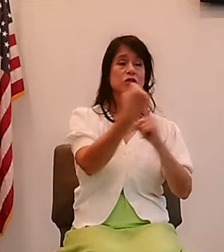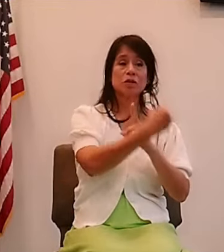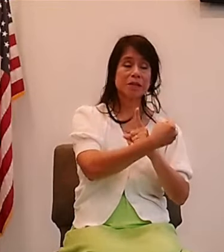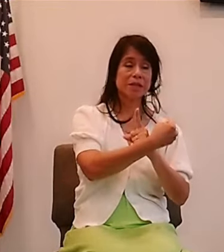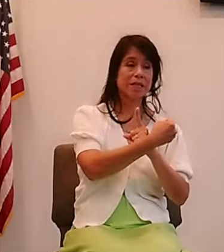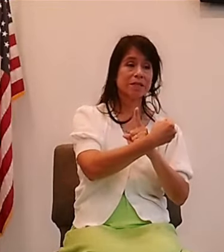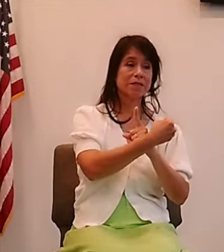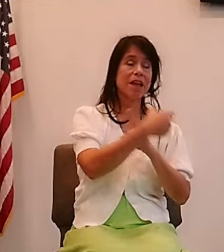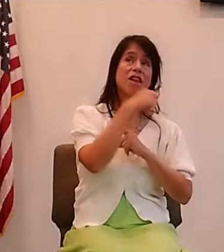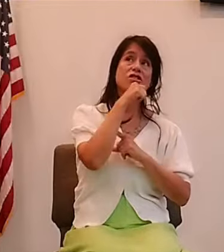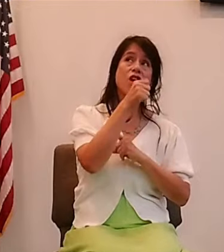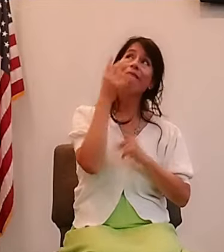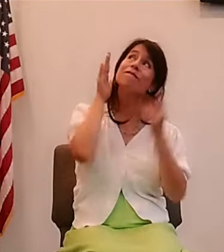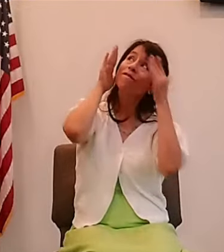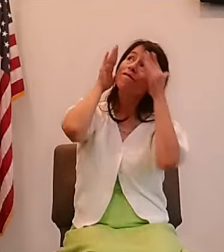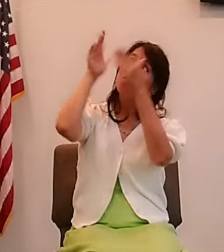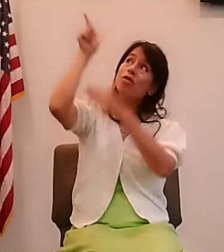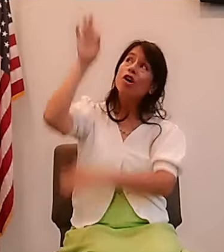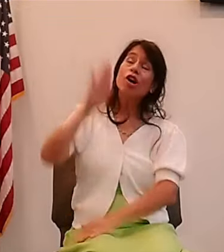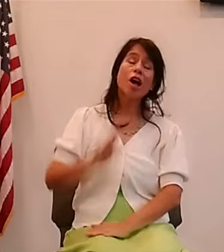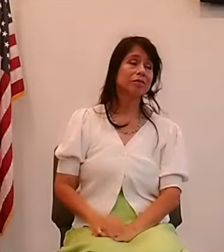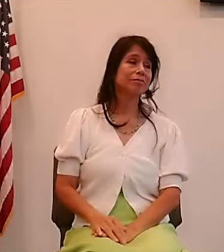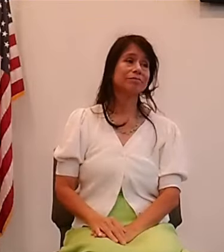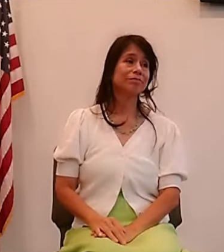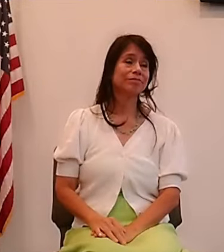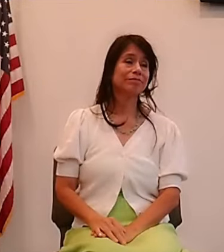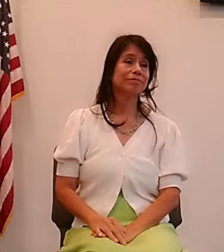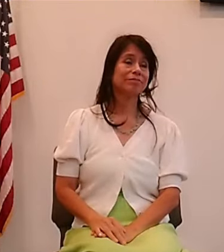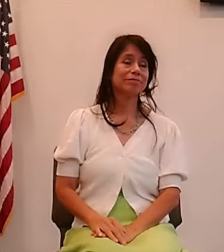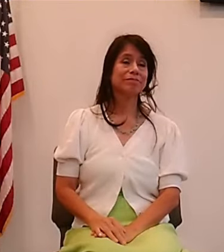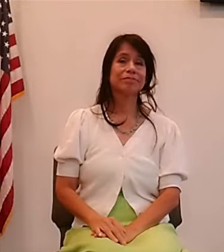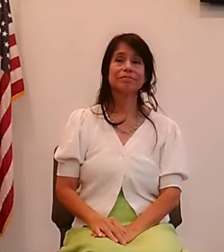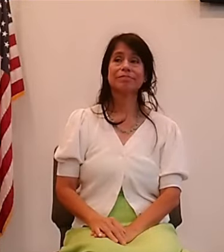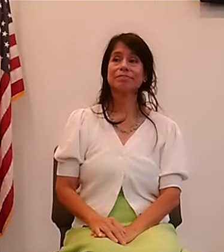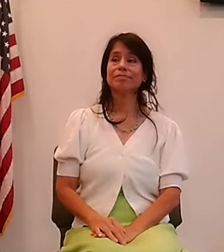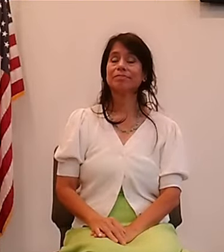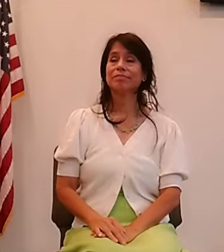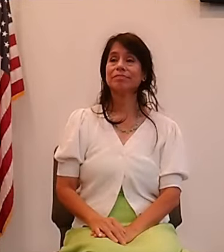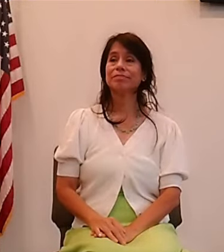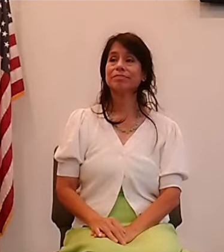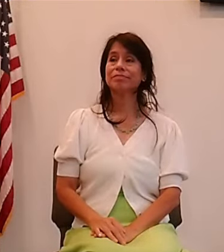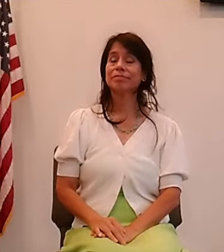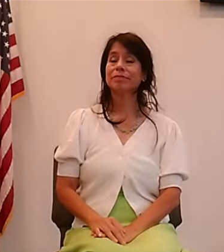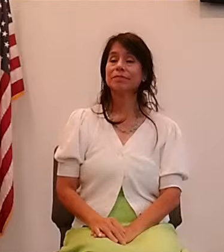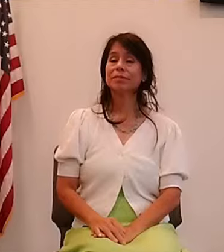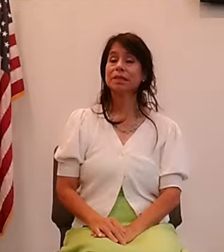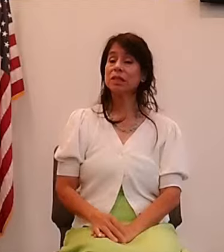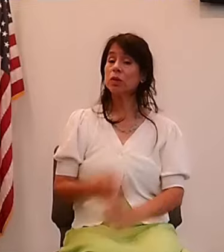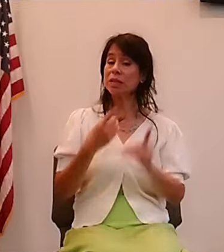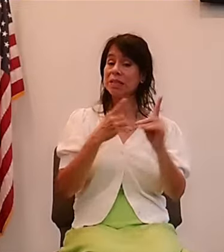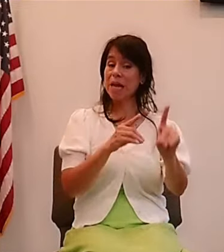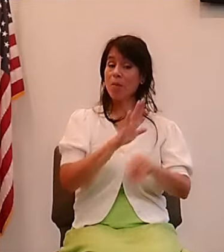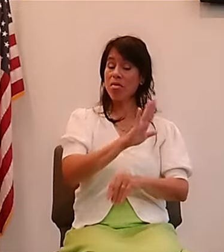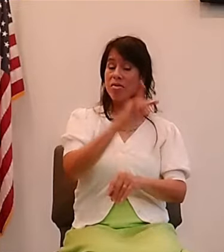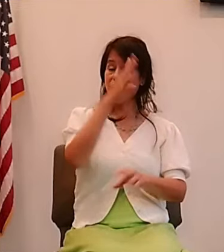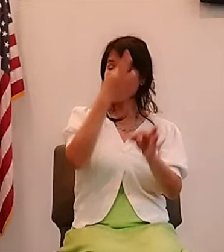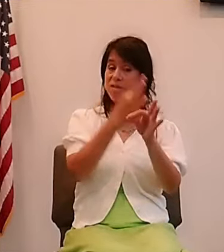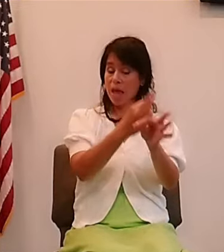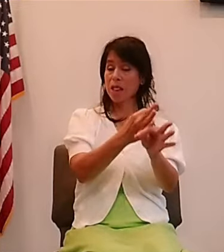rather than the Creator. The aspect of the disciples' faith, that is,